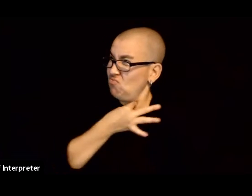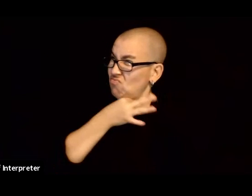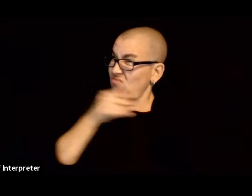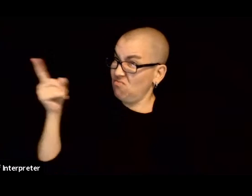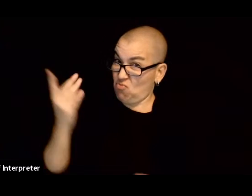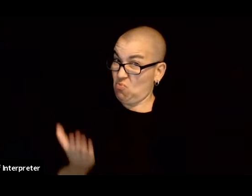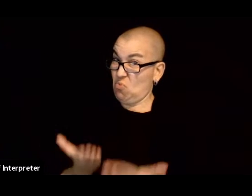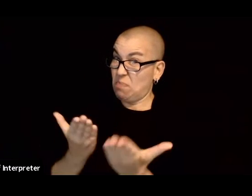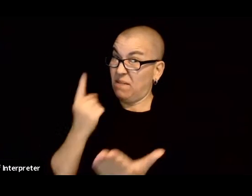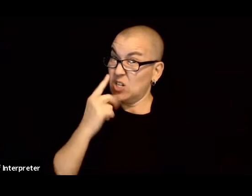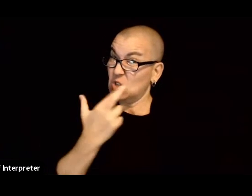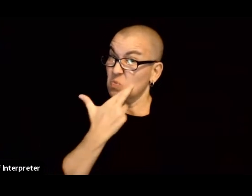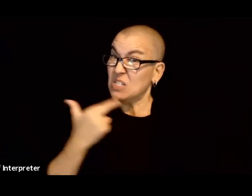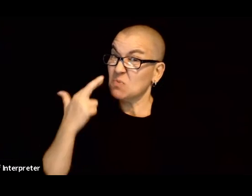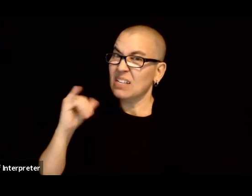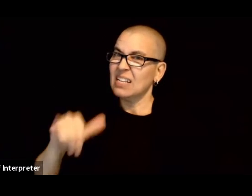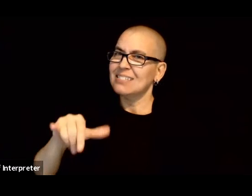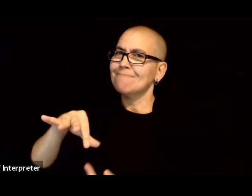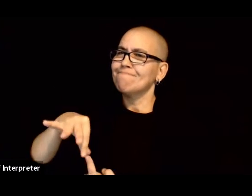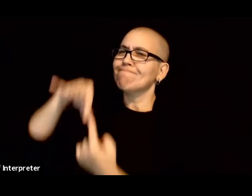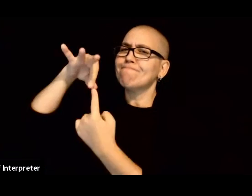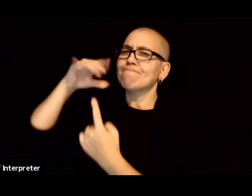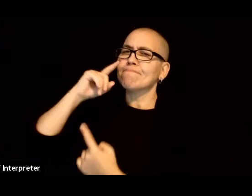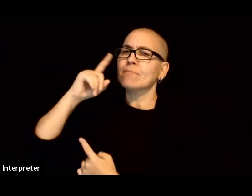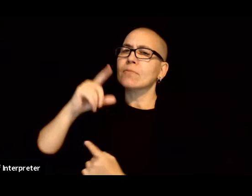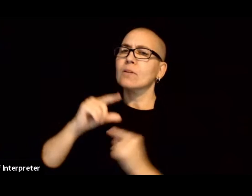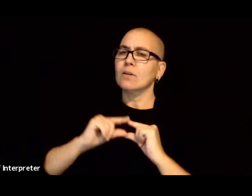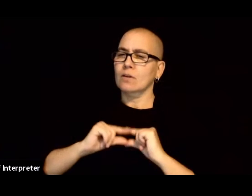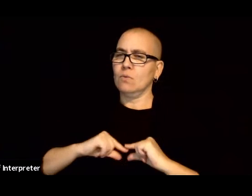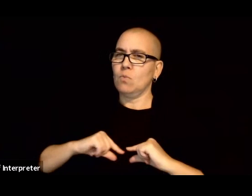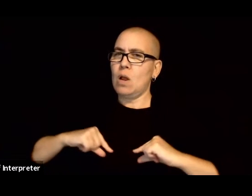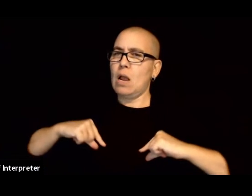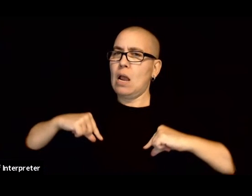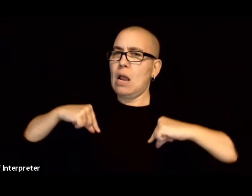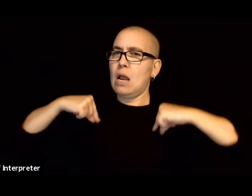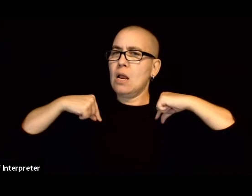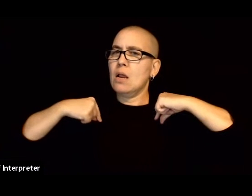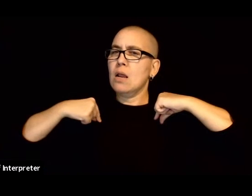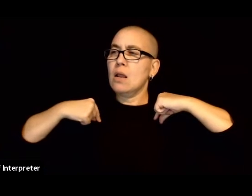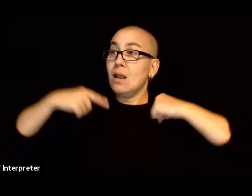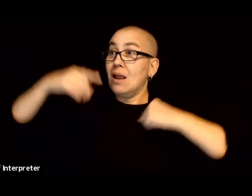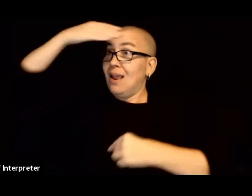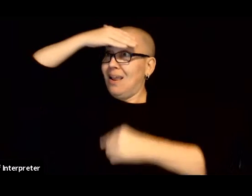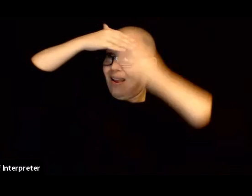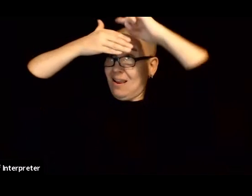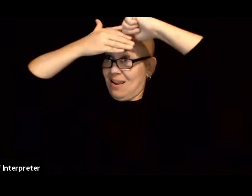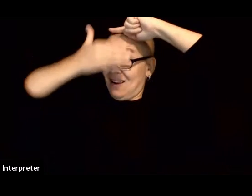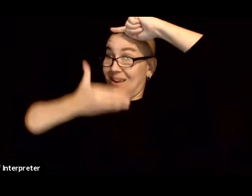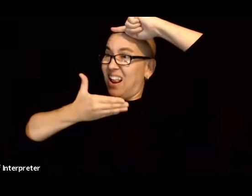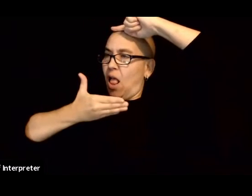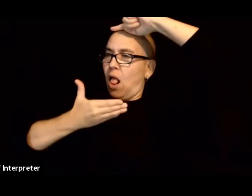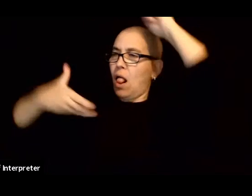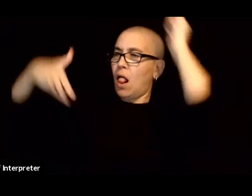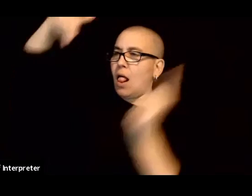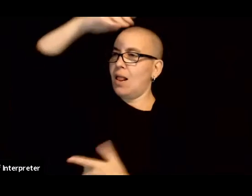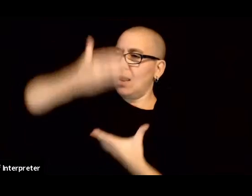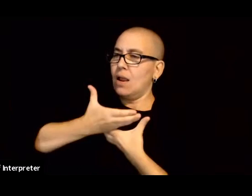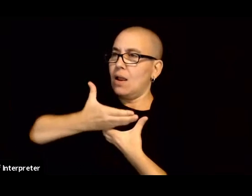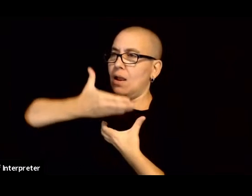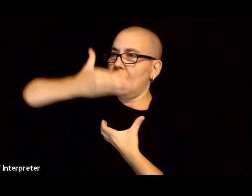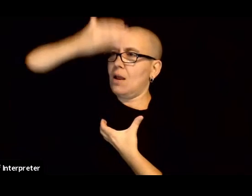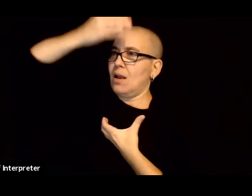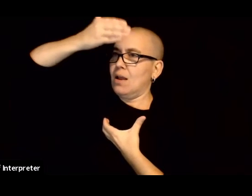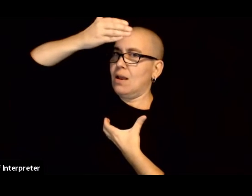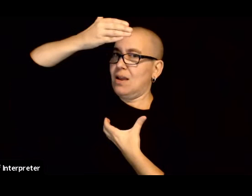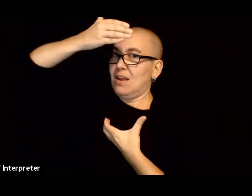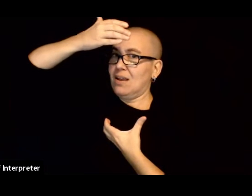of covers their mouth and nose, but there's an opening between their foreheads and the shield. So it's like stuff could get